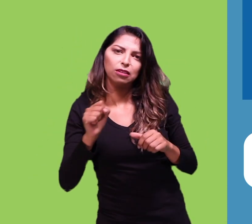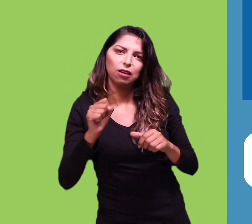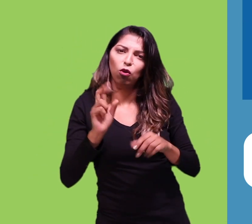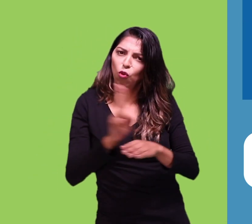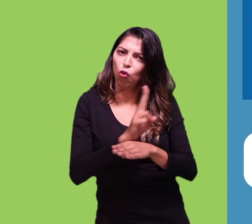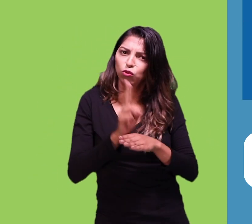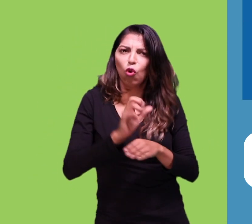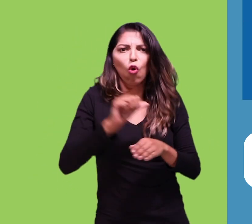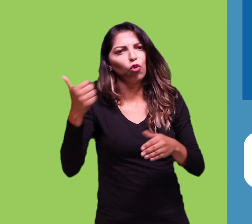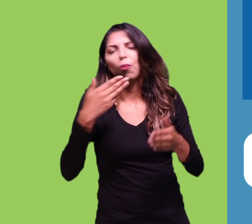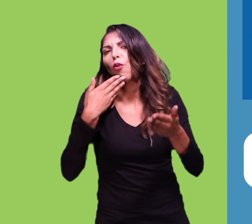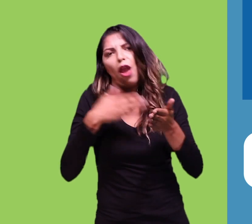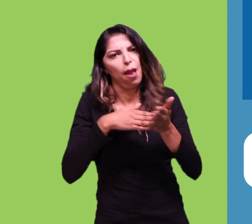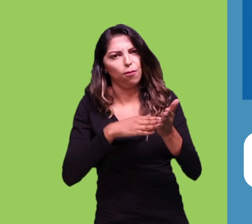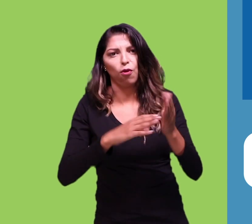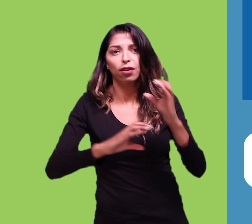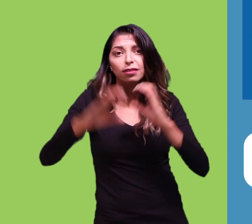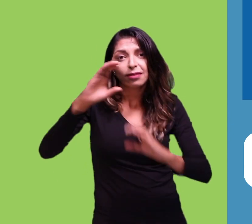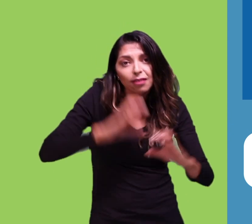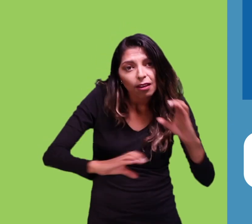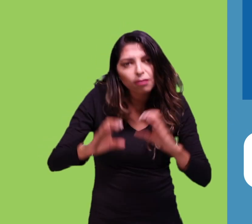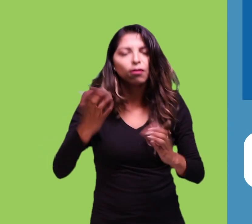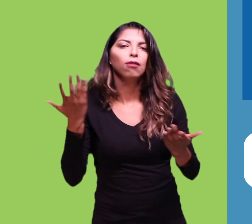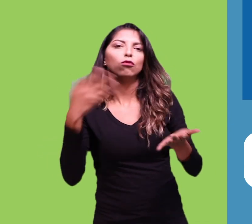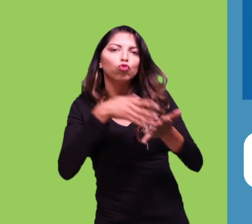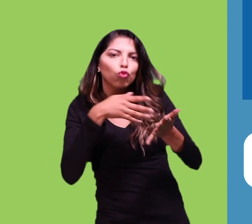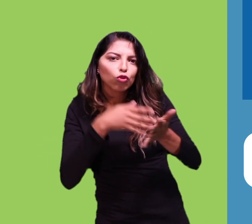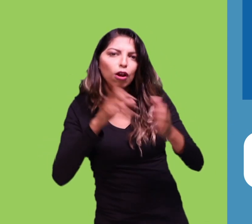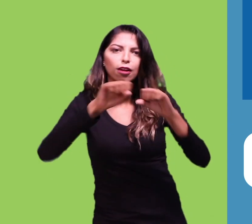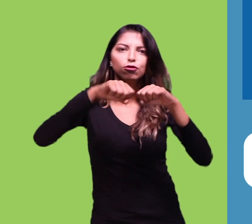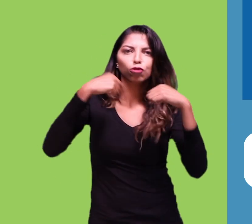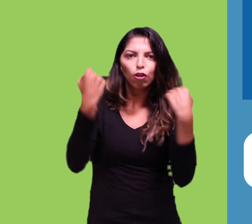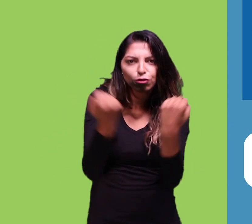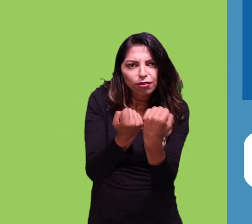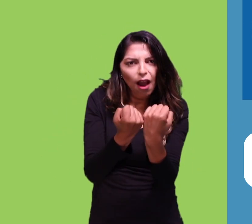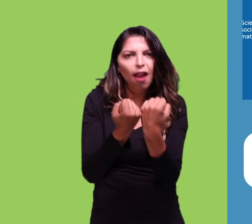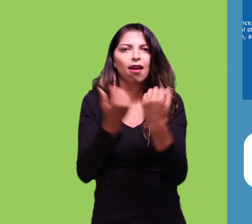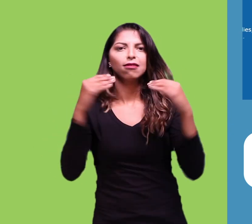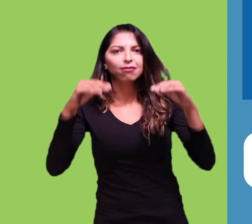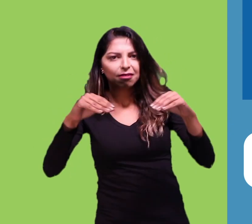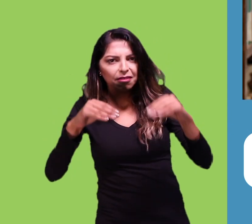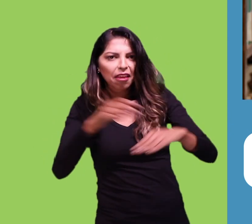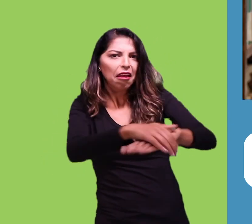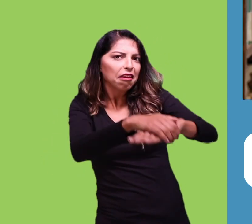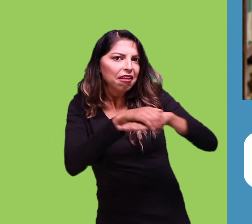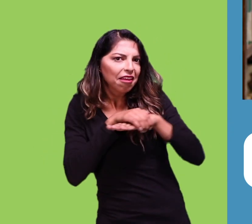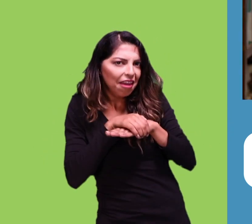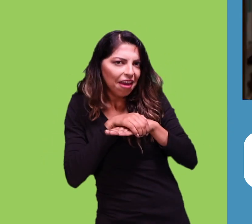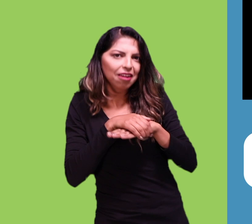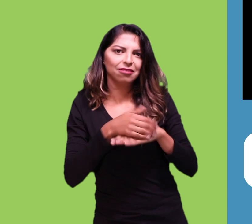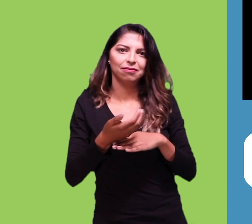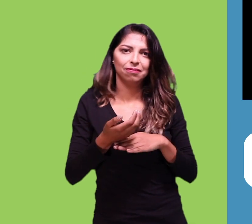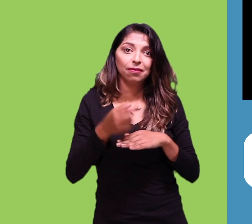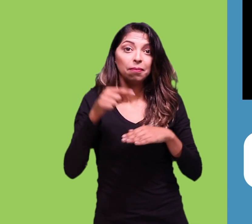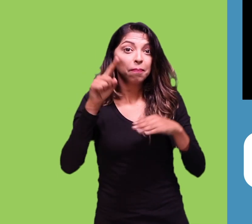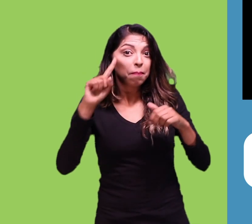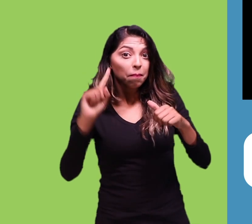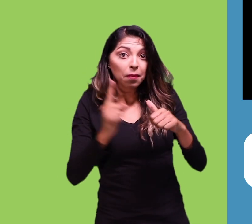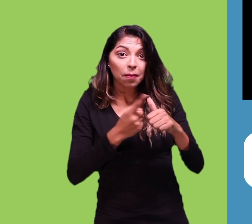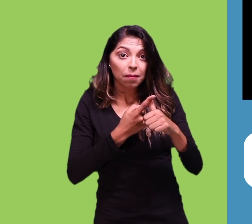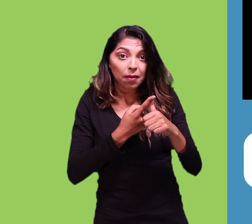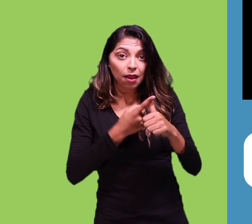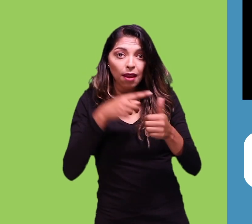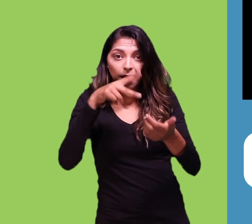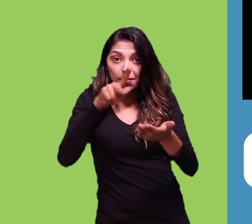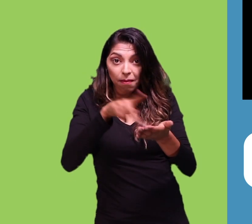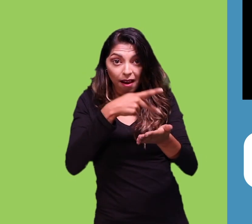can use other subjects like science and social studies to teach the English language. This is why on the first page of each module you will find on the